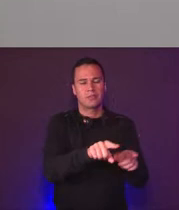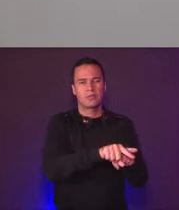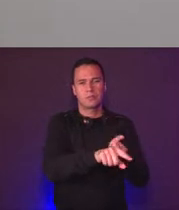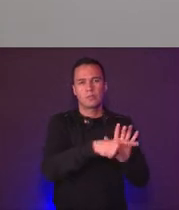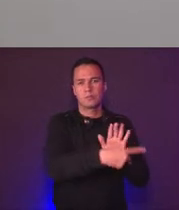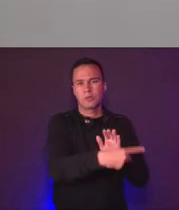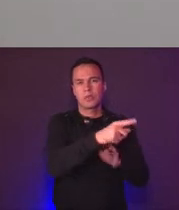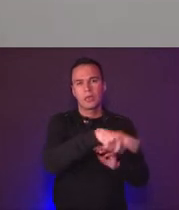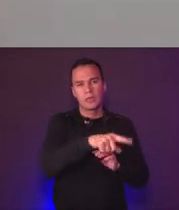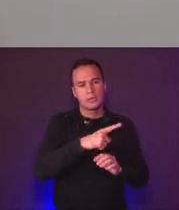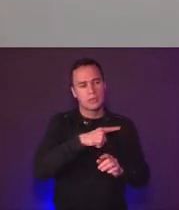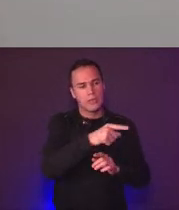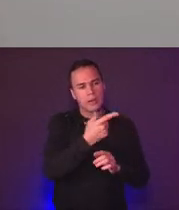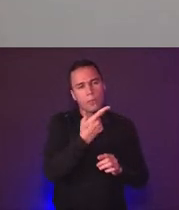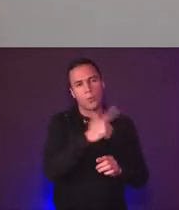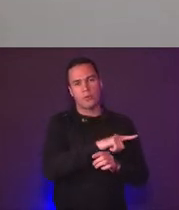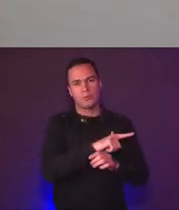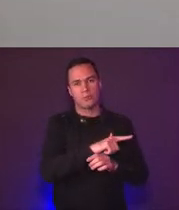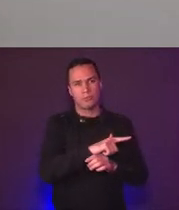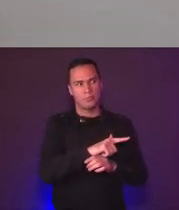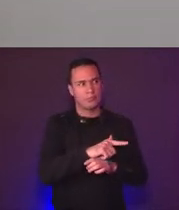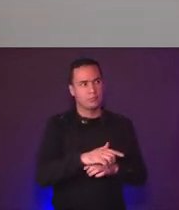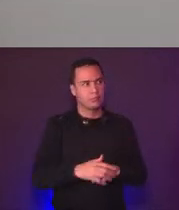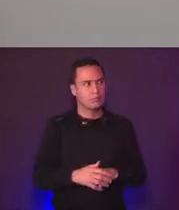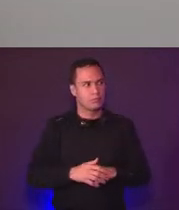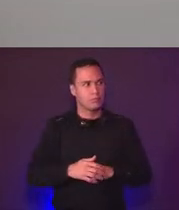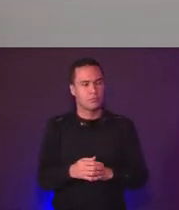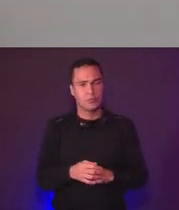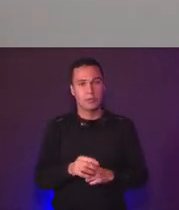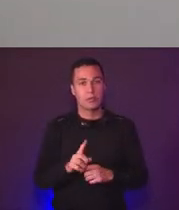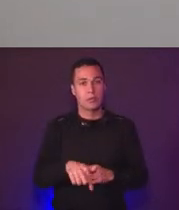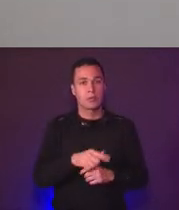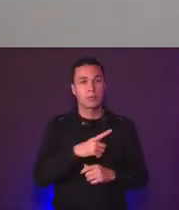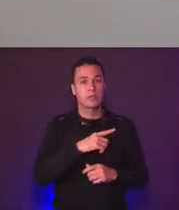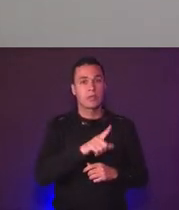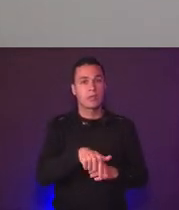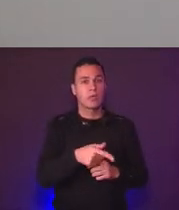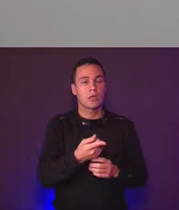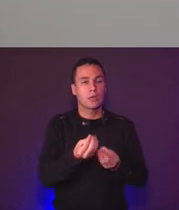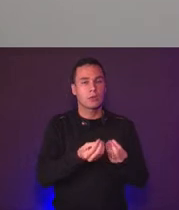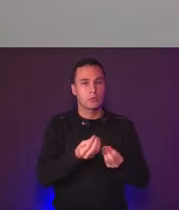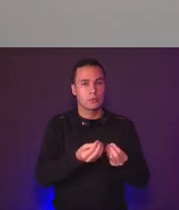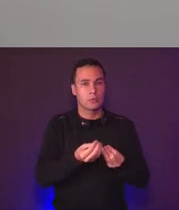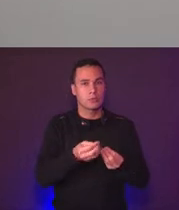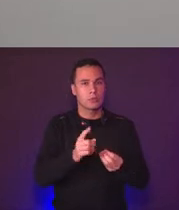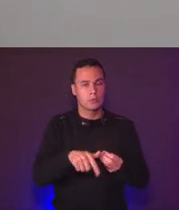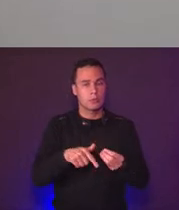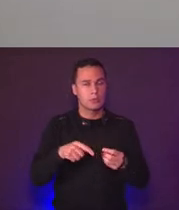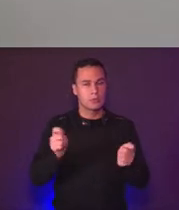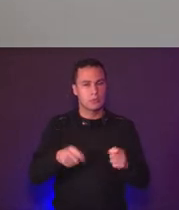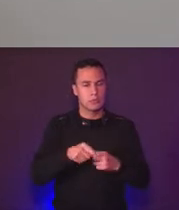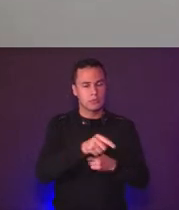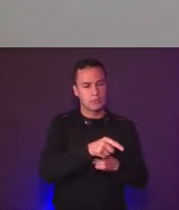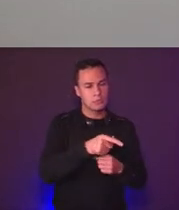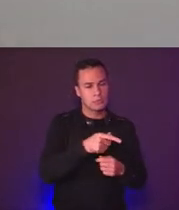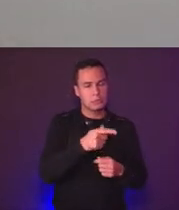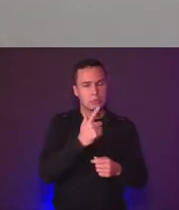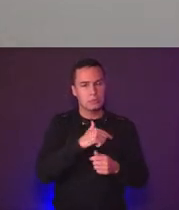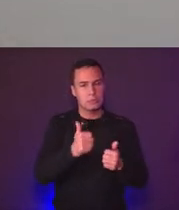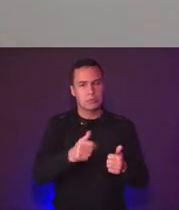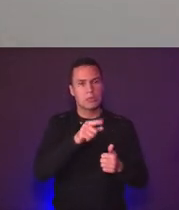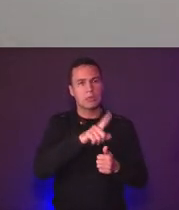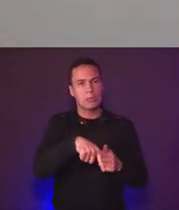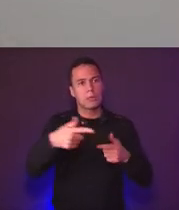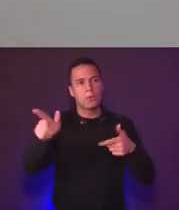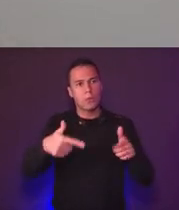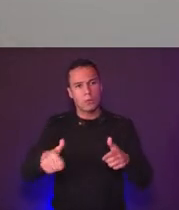to predict a win. Turned out, big feet was the winning factor, apparently a proxy for height. With others on the team,